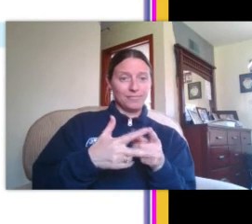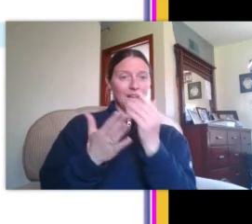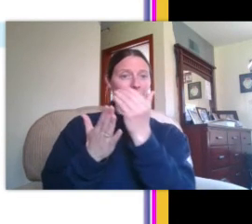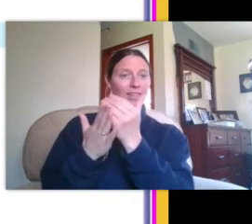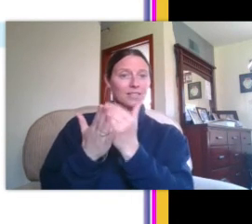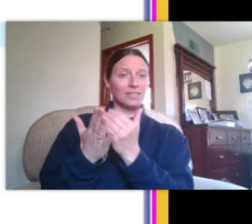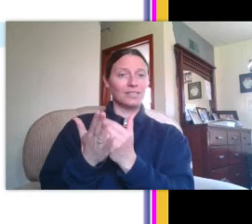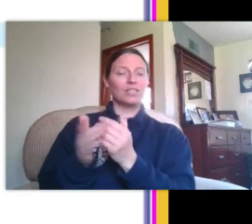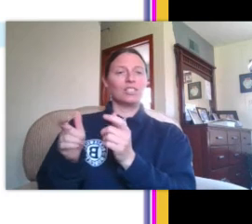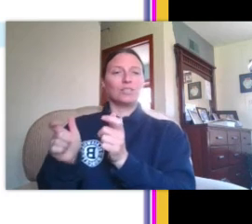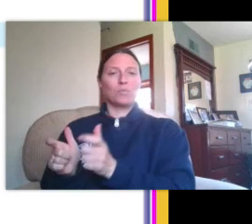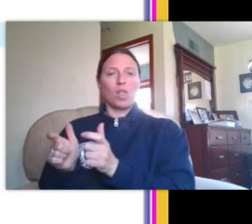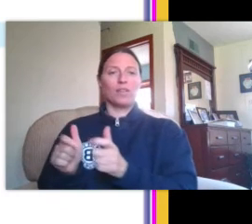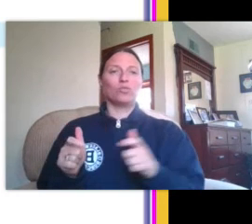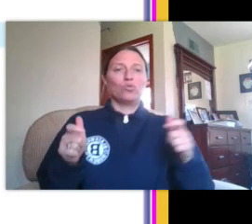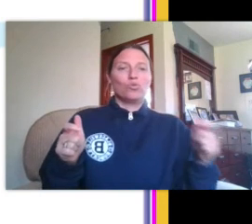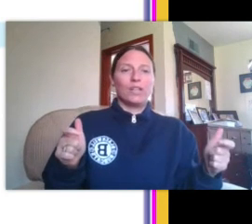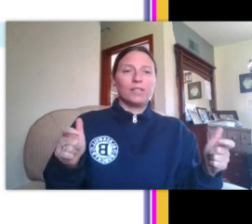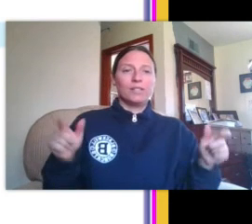from smallest to greatest.